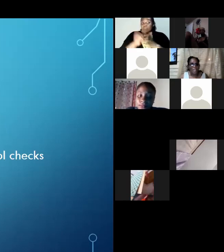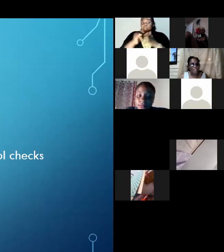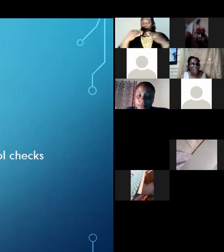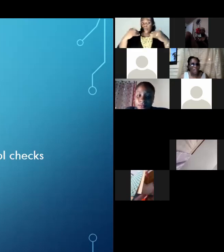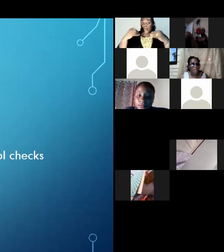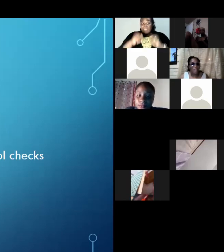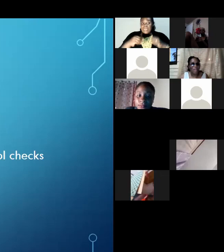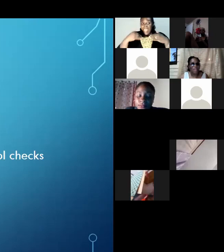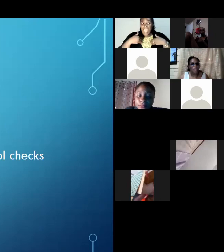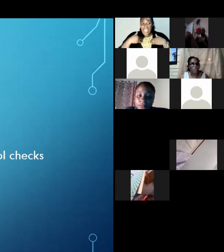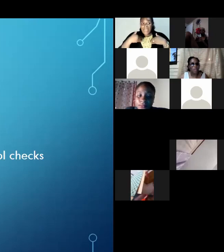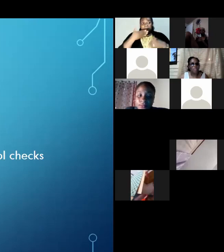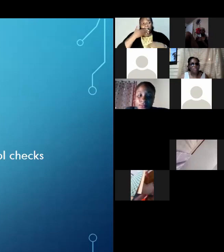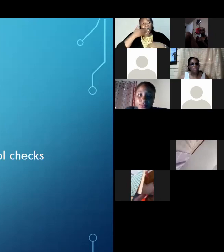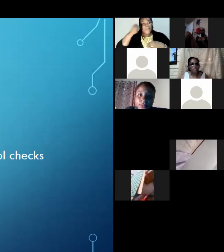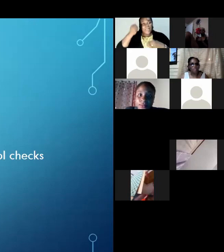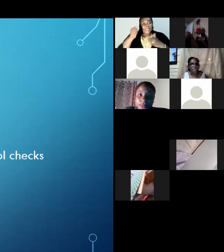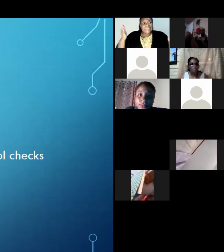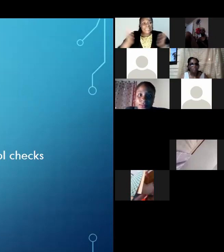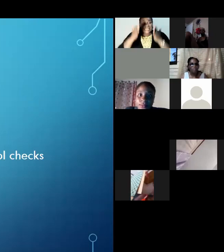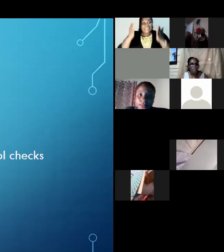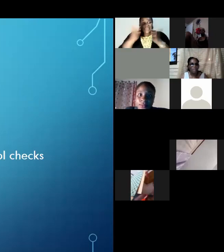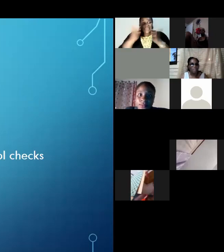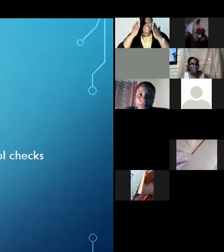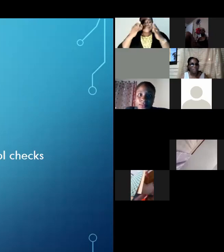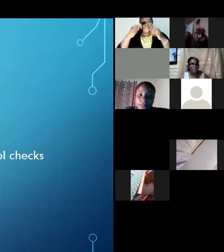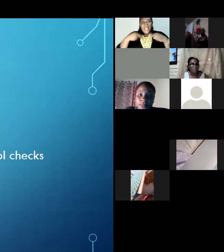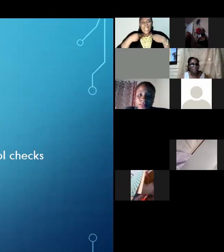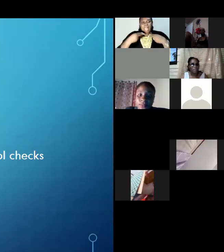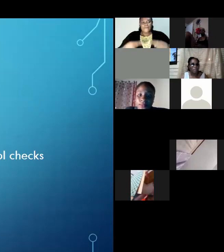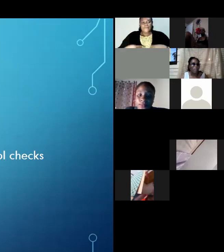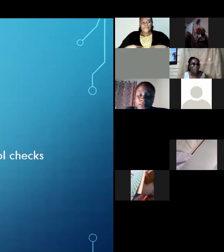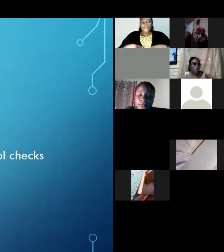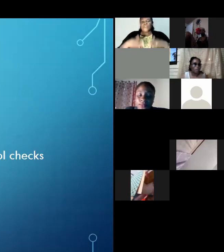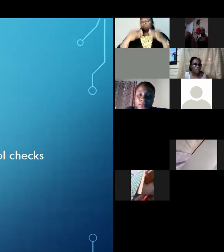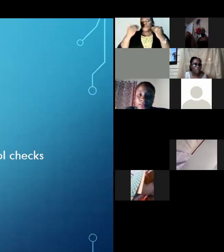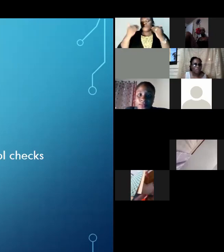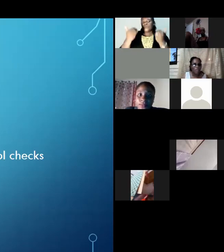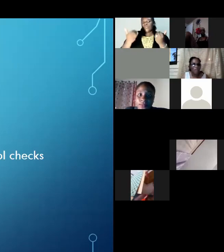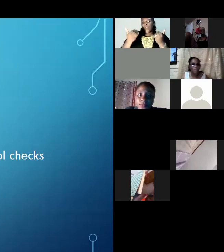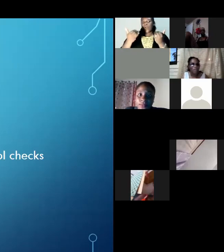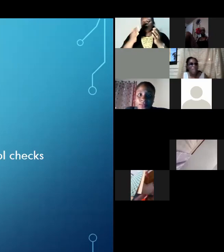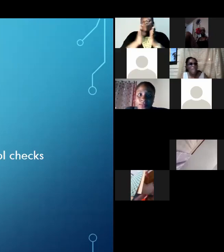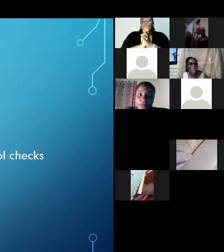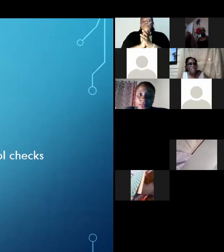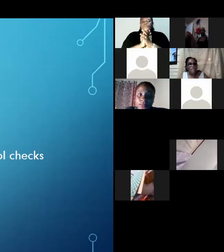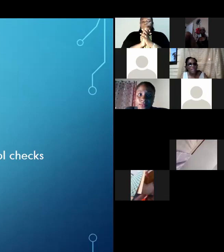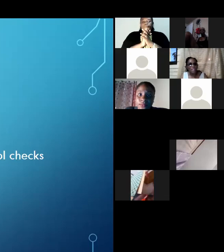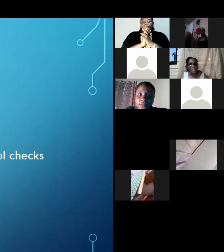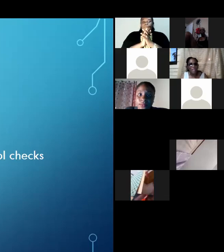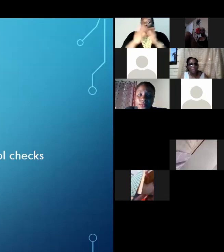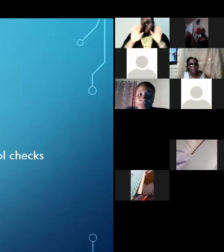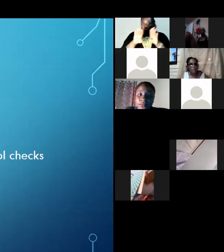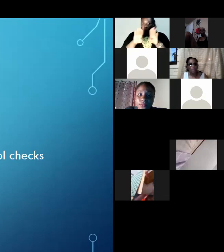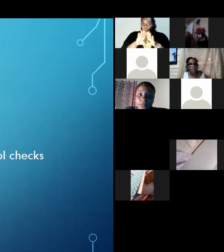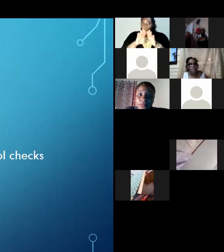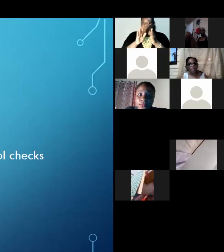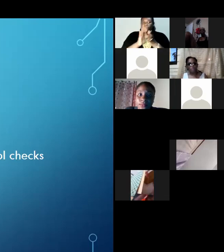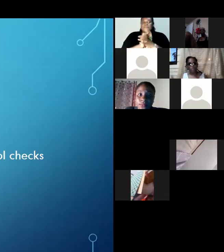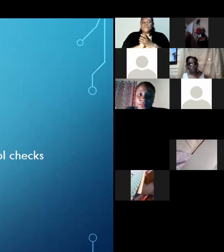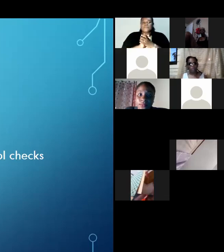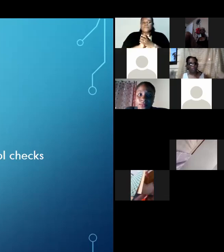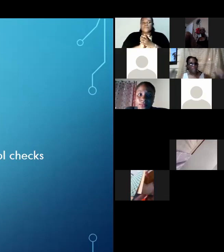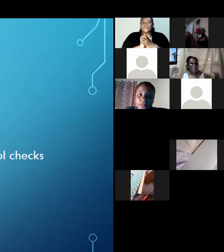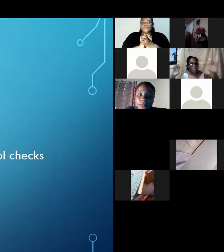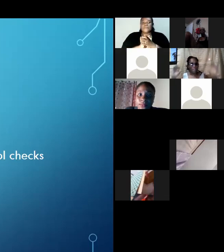At this time, I just want to we have to close off now. So at this time, I'm going to give